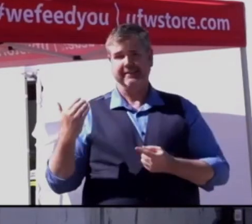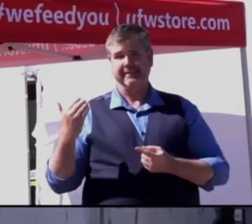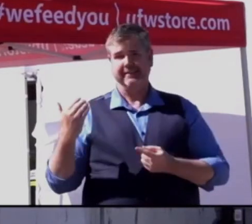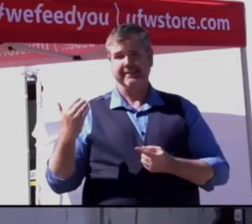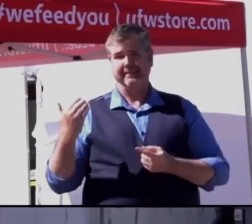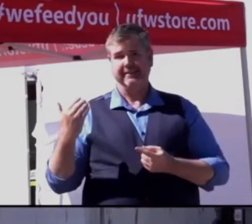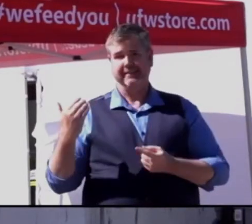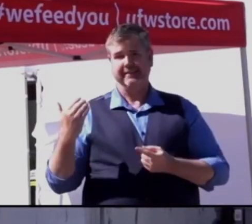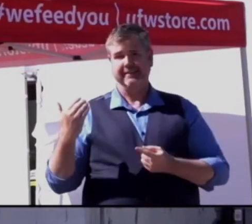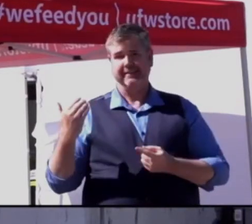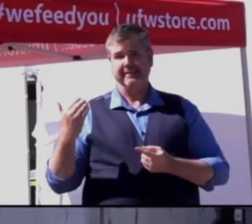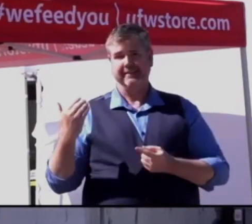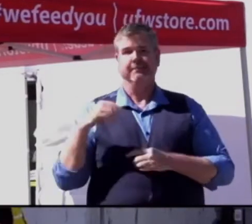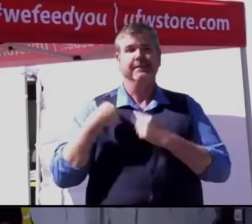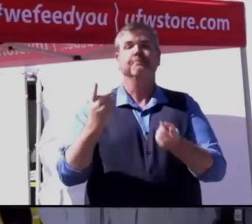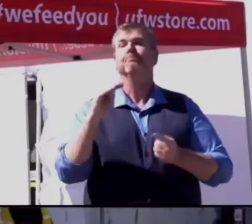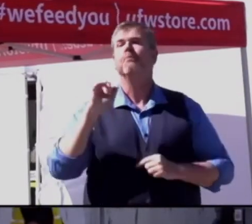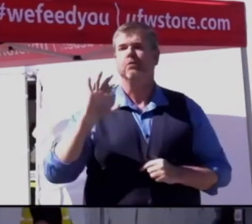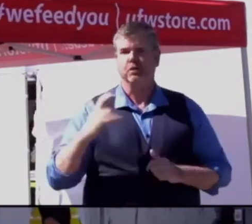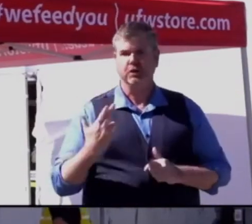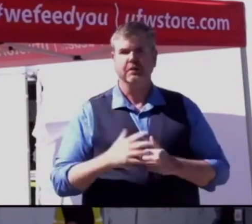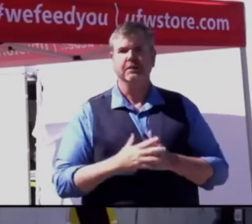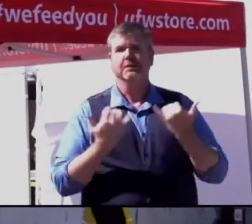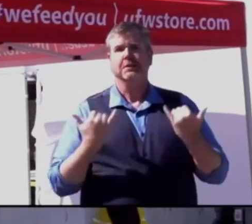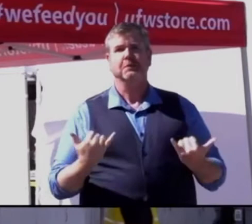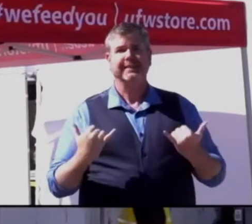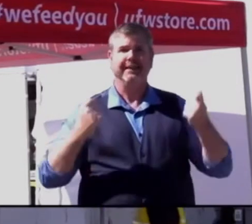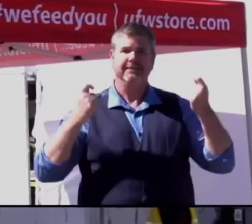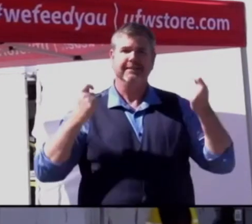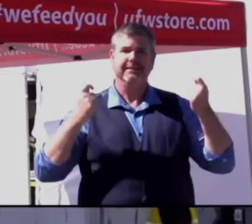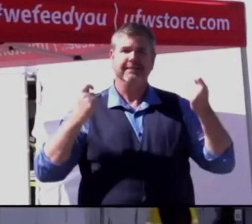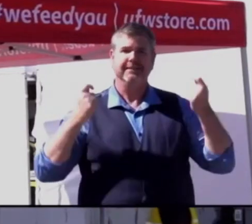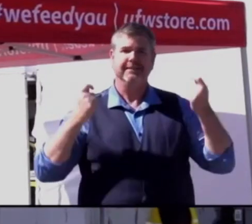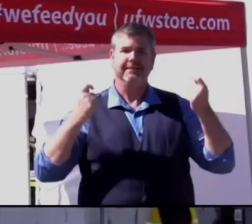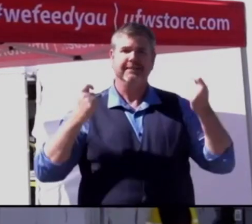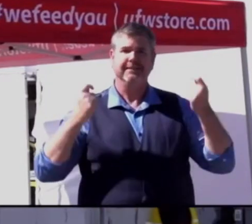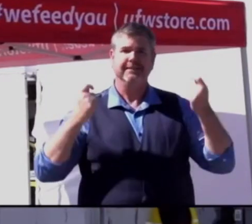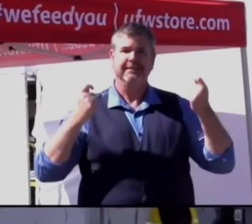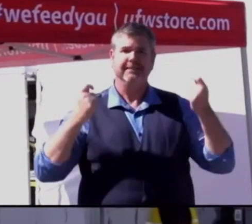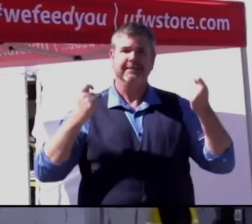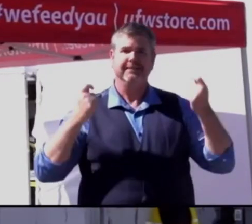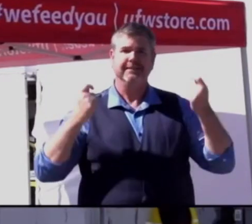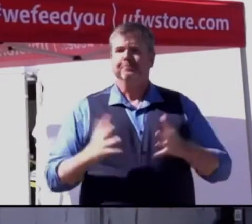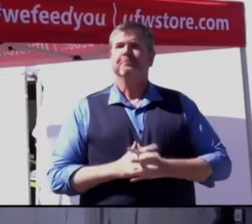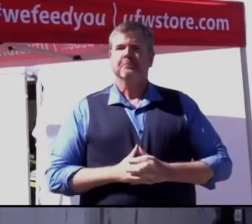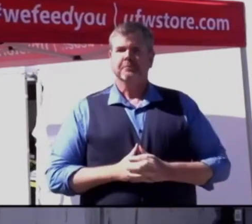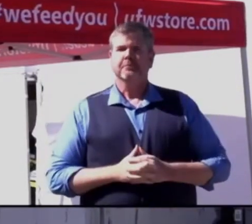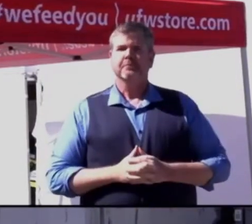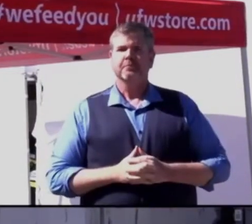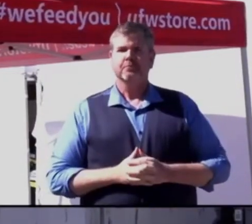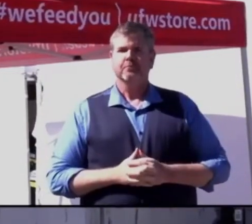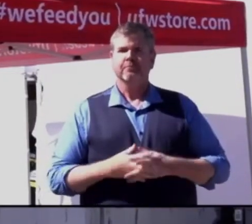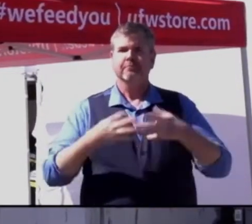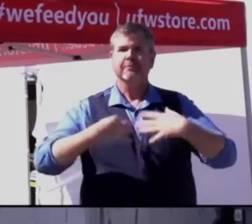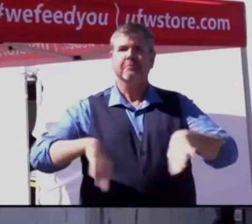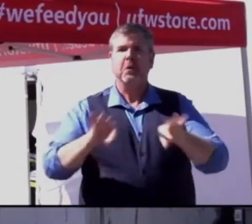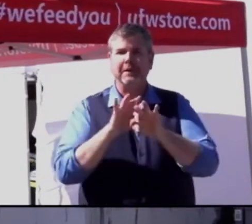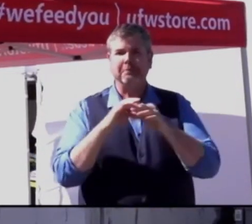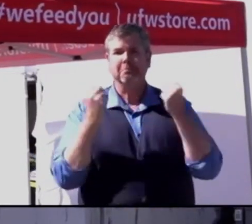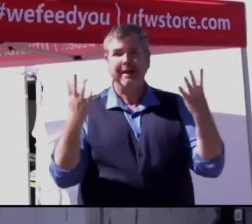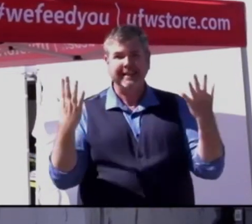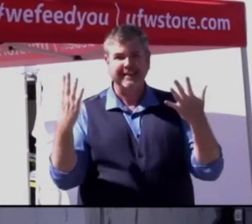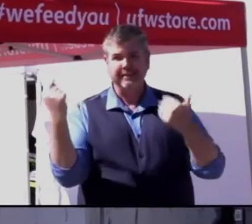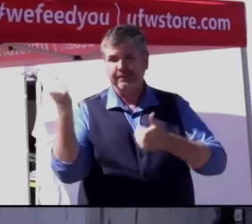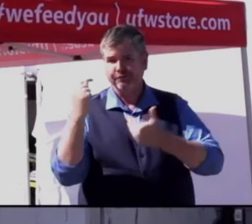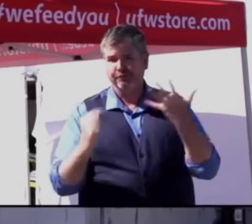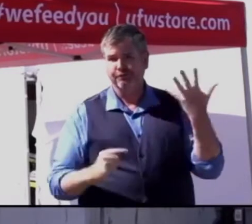we are celebrating a significant event, and it's significant in so many ways. The